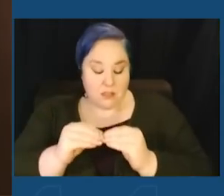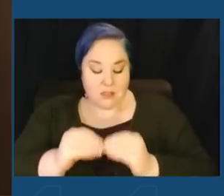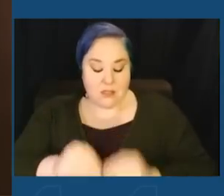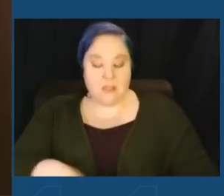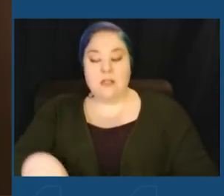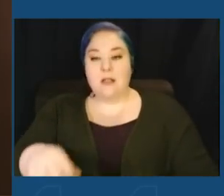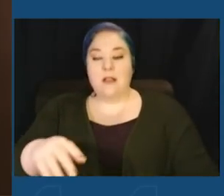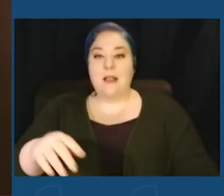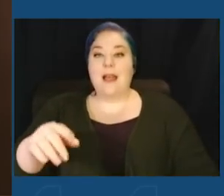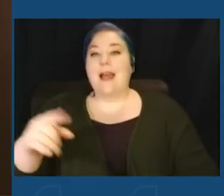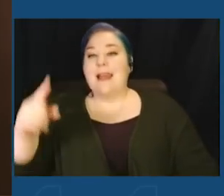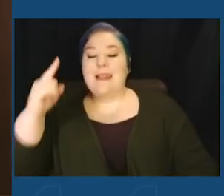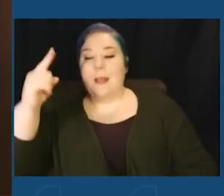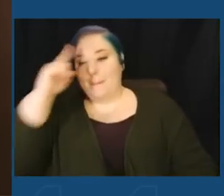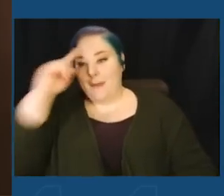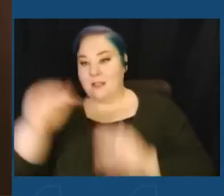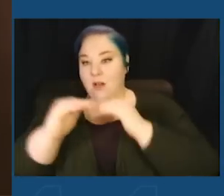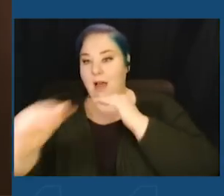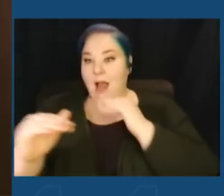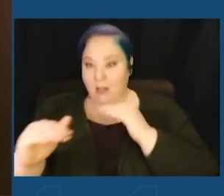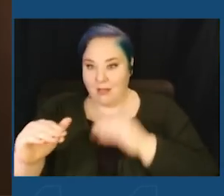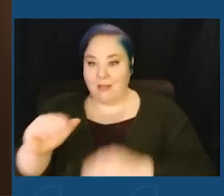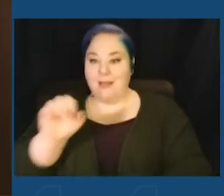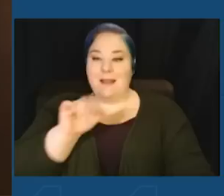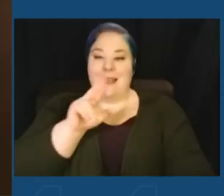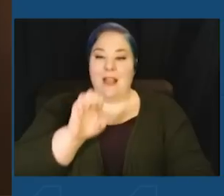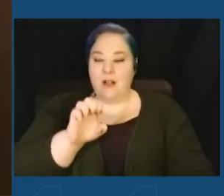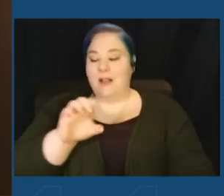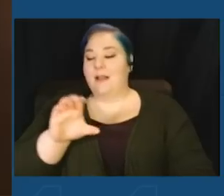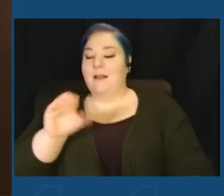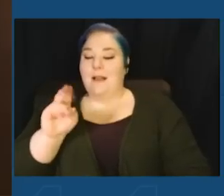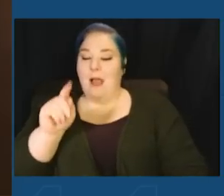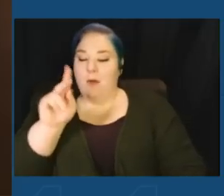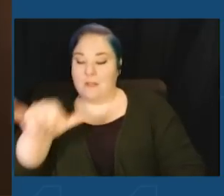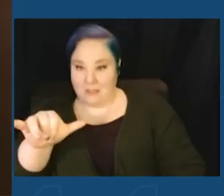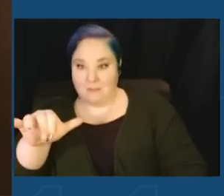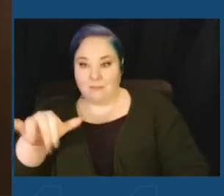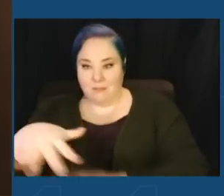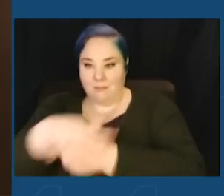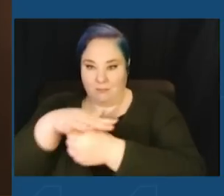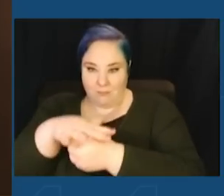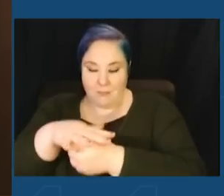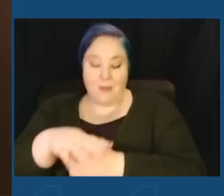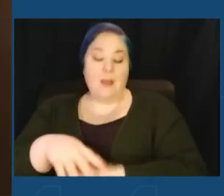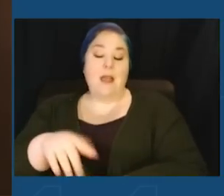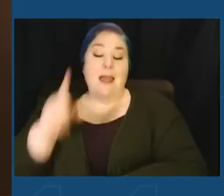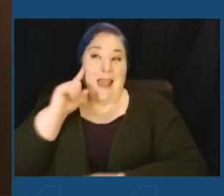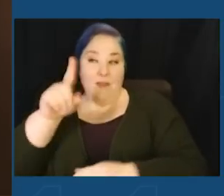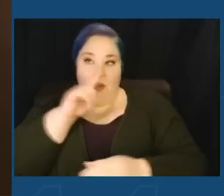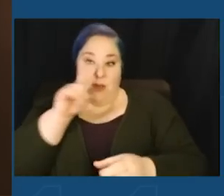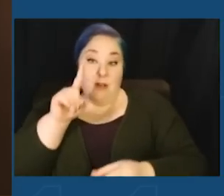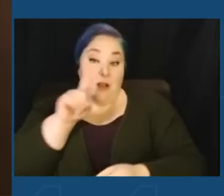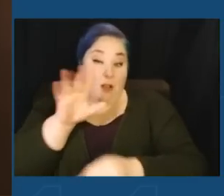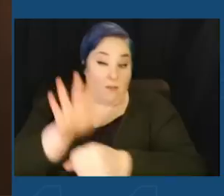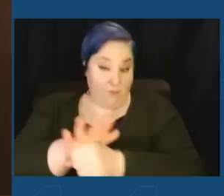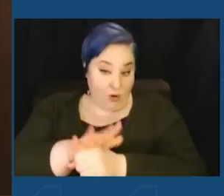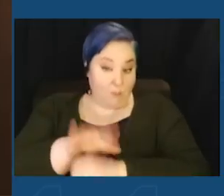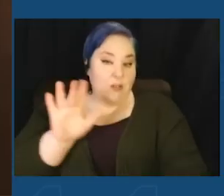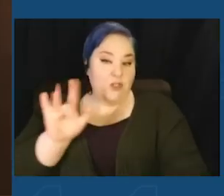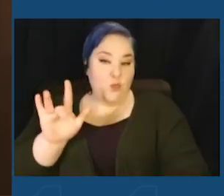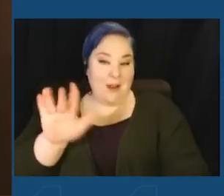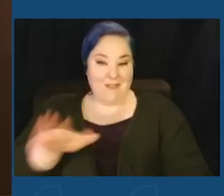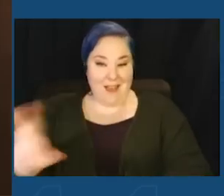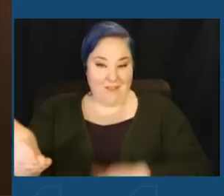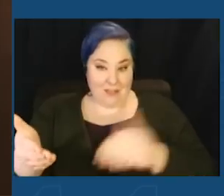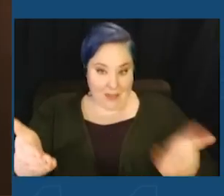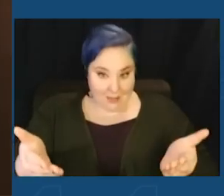the Erie County Department of Health Medical Examiner's Office has confirmed 25 deaths across all of Erie County.